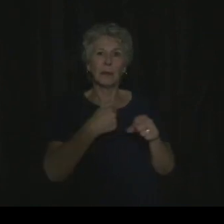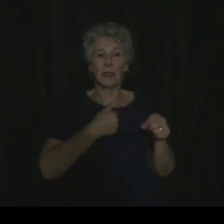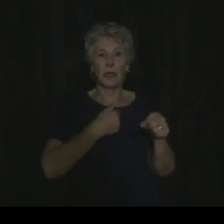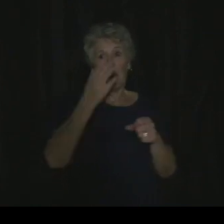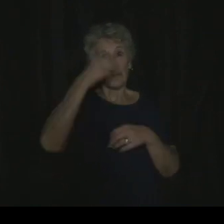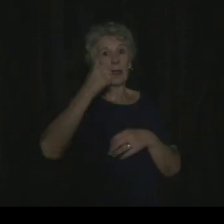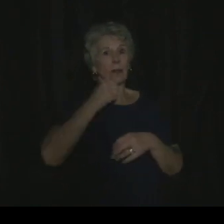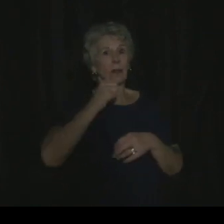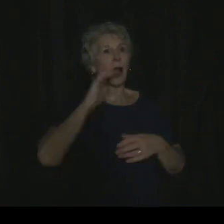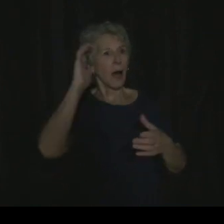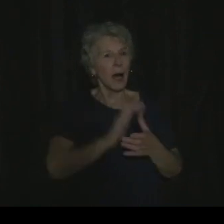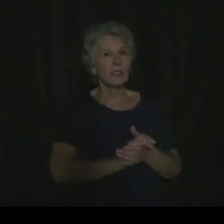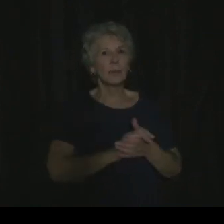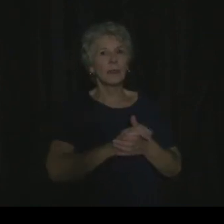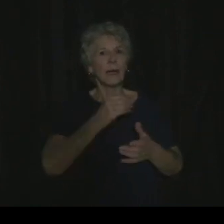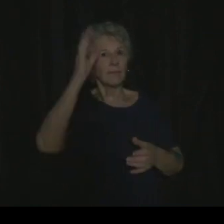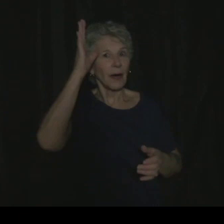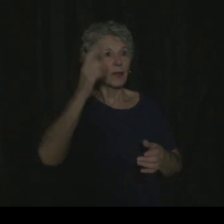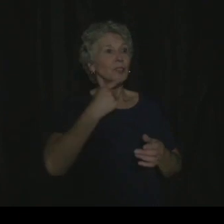and a better father. She says, go.